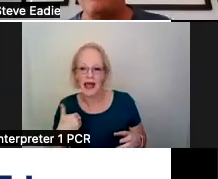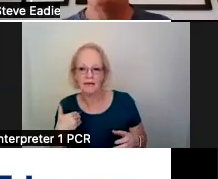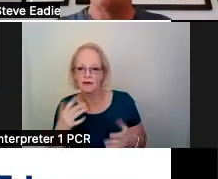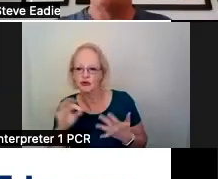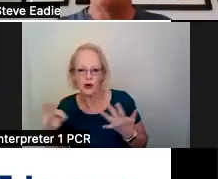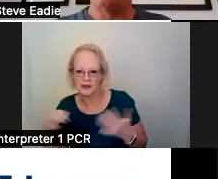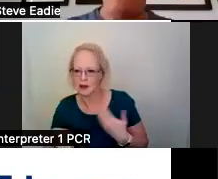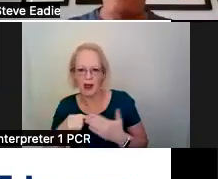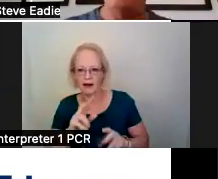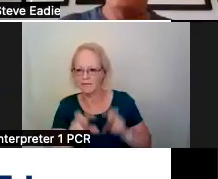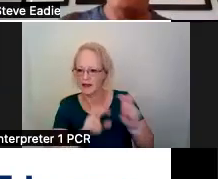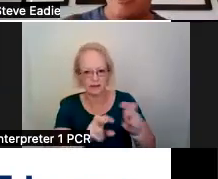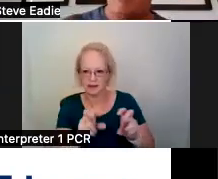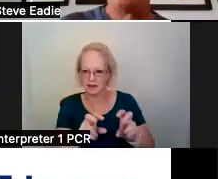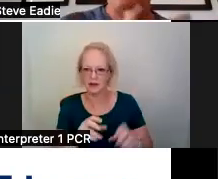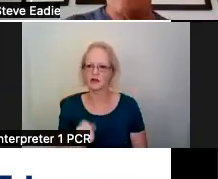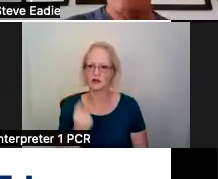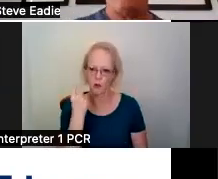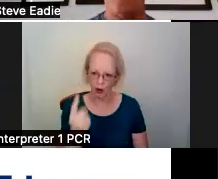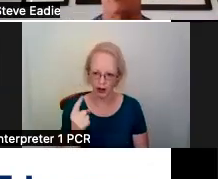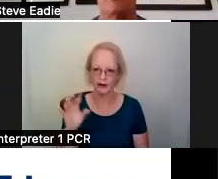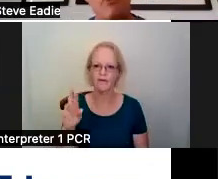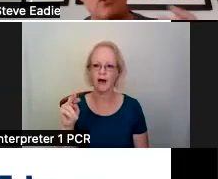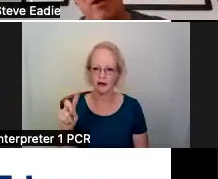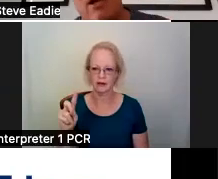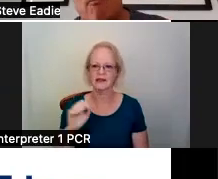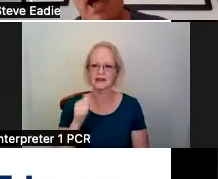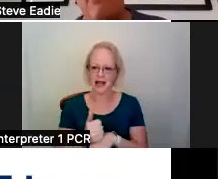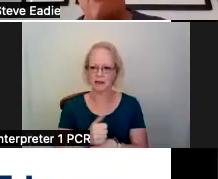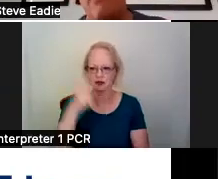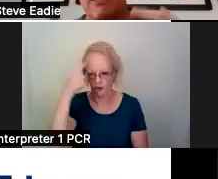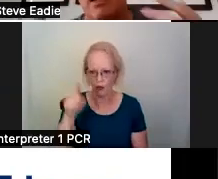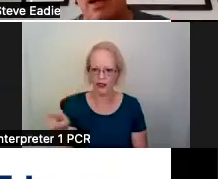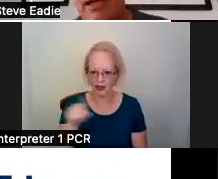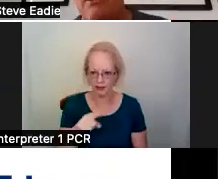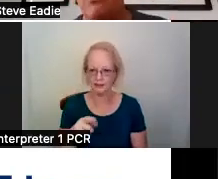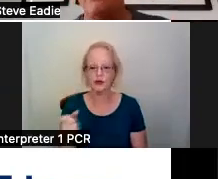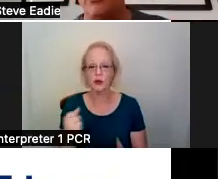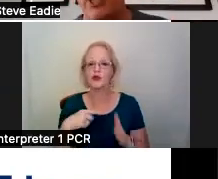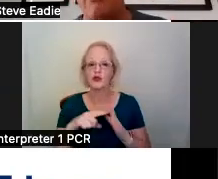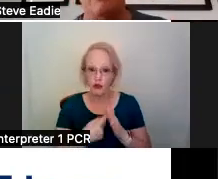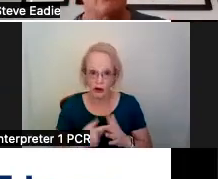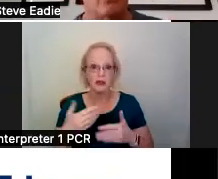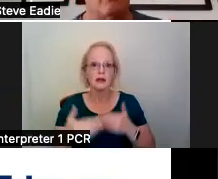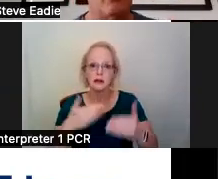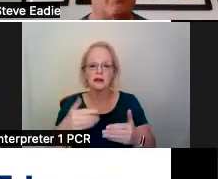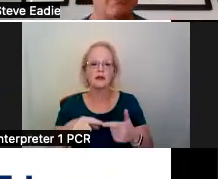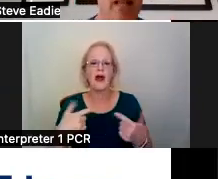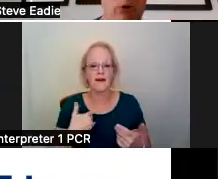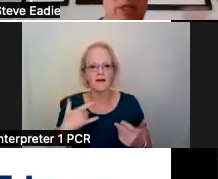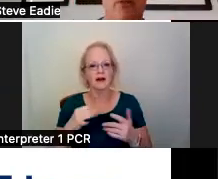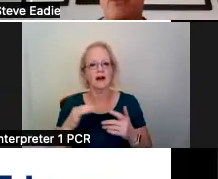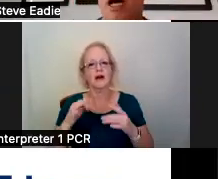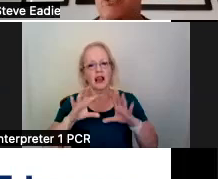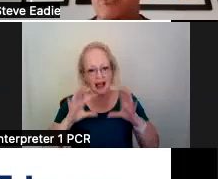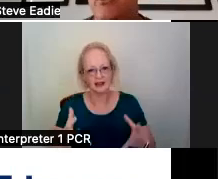investments. One fund established for them. So we started down the path of having a collective shared solution. And